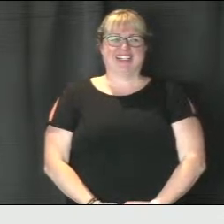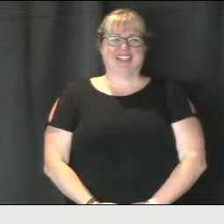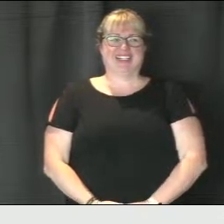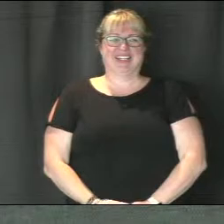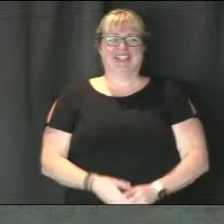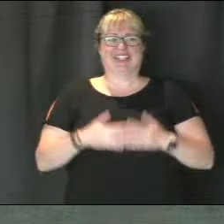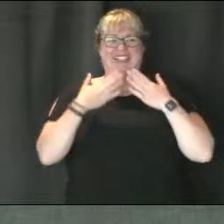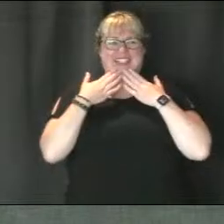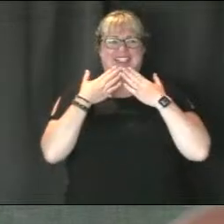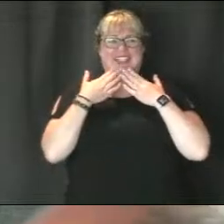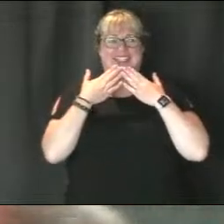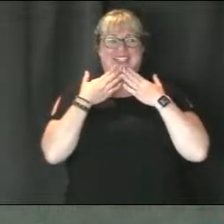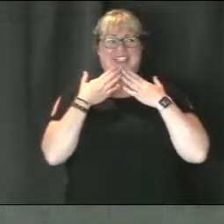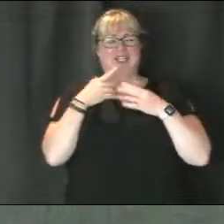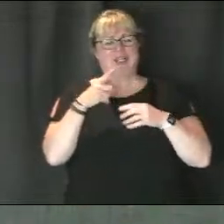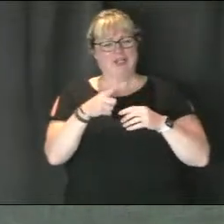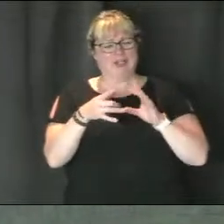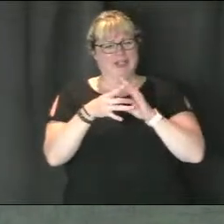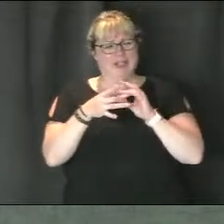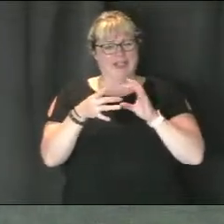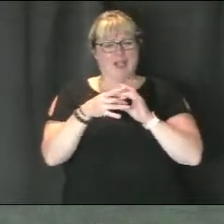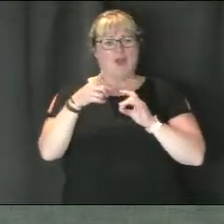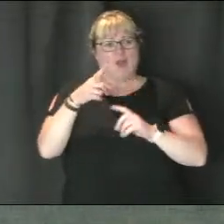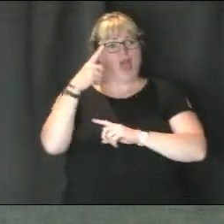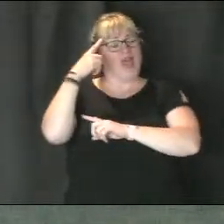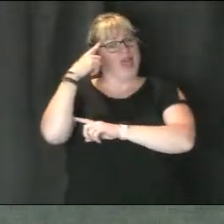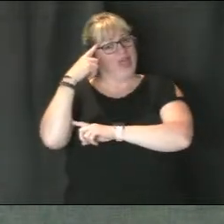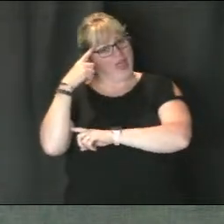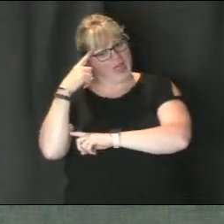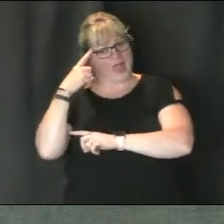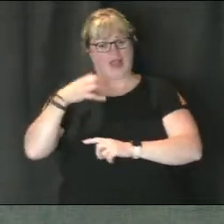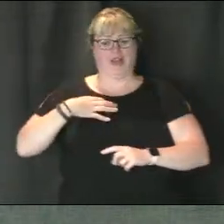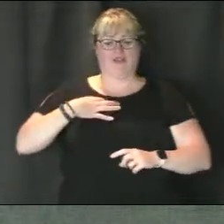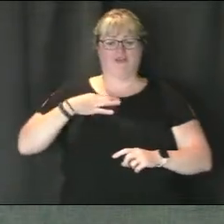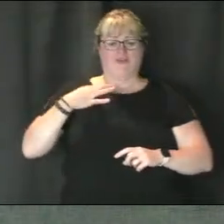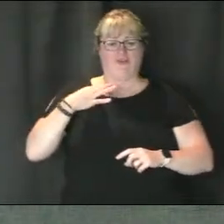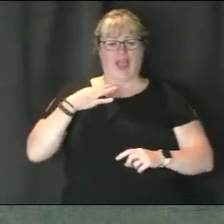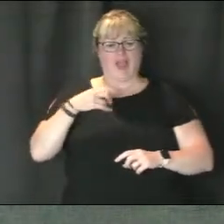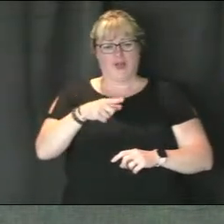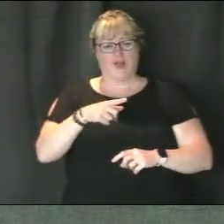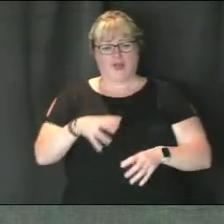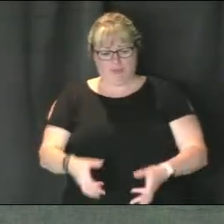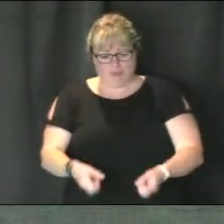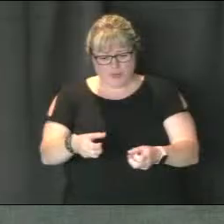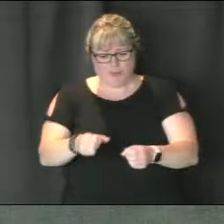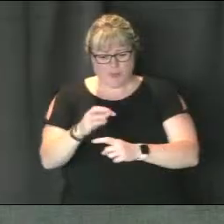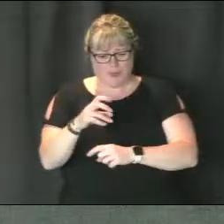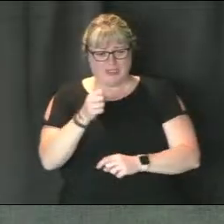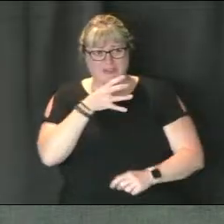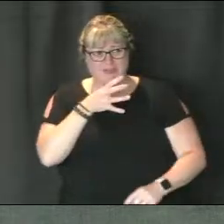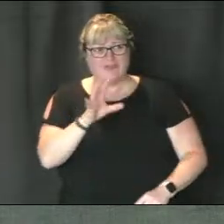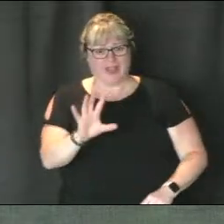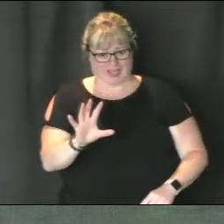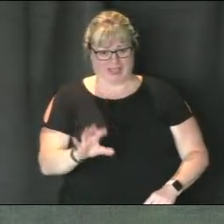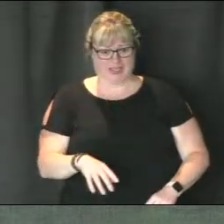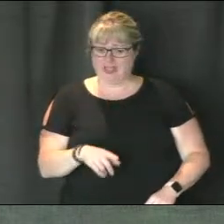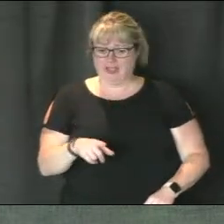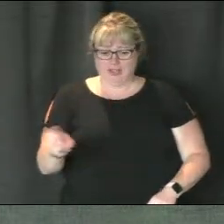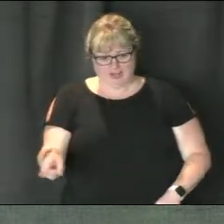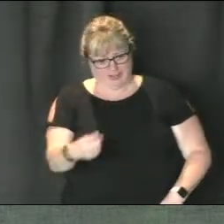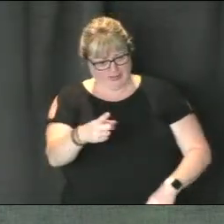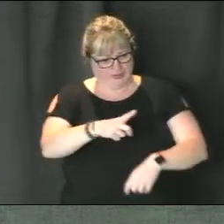Thank you very much. I think you said you thought you were volunteering when you were pulling weeds as a 5-year-old. That's called chores,